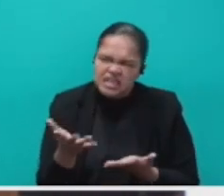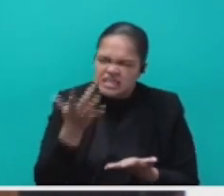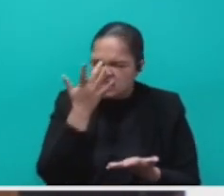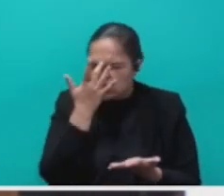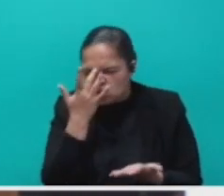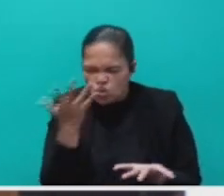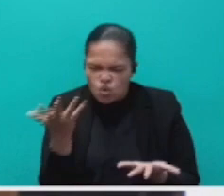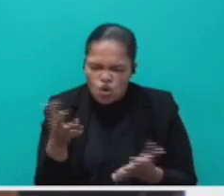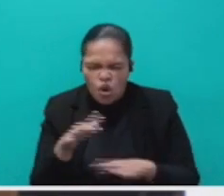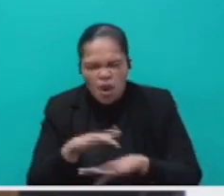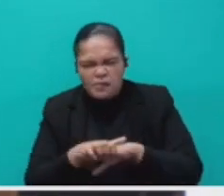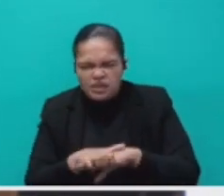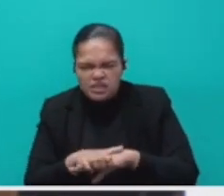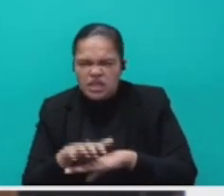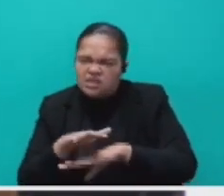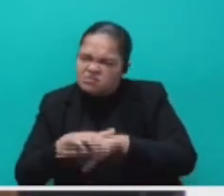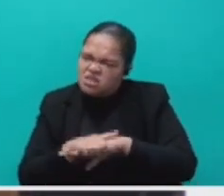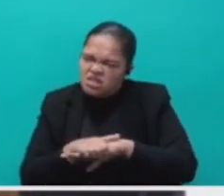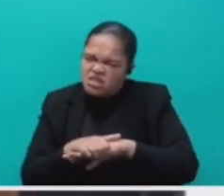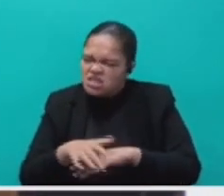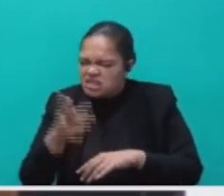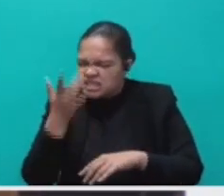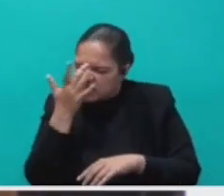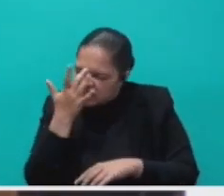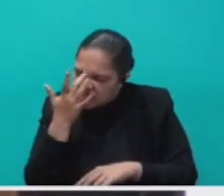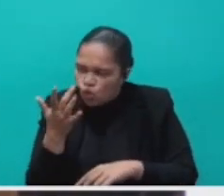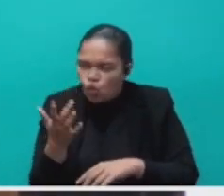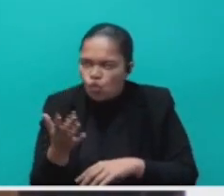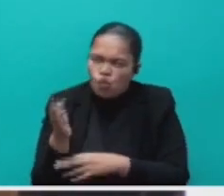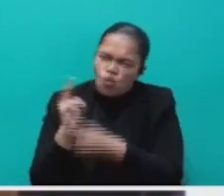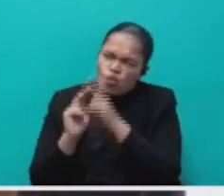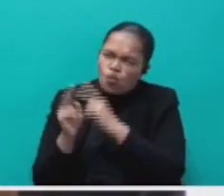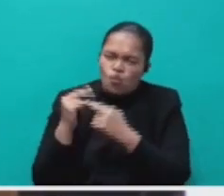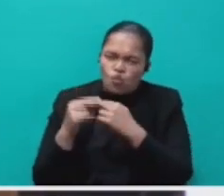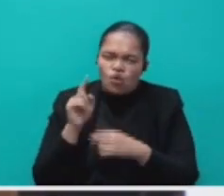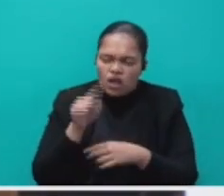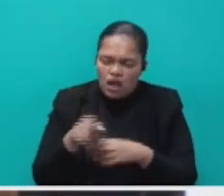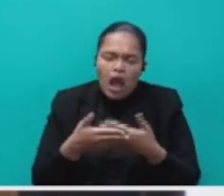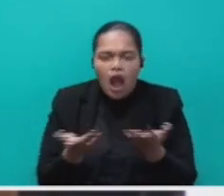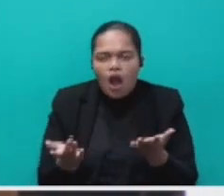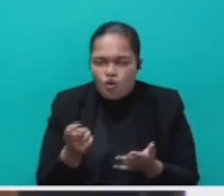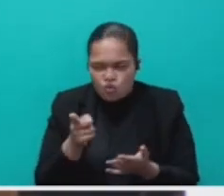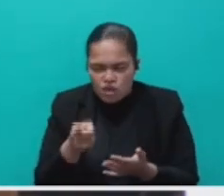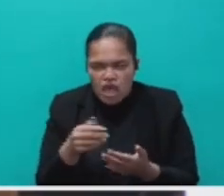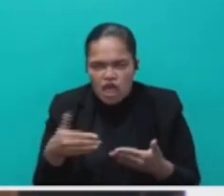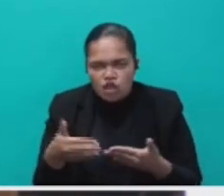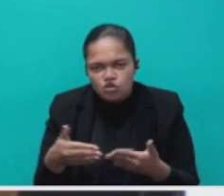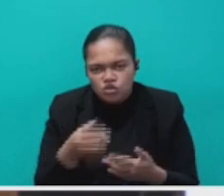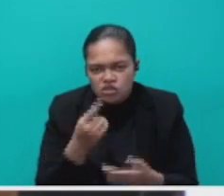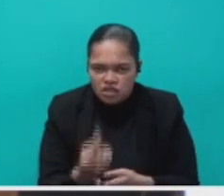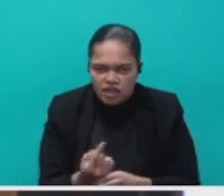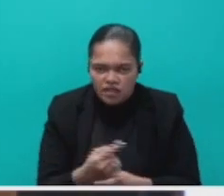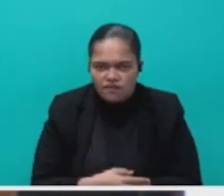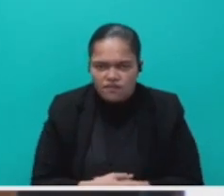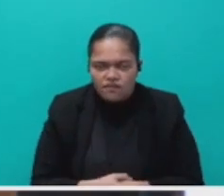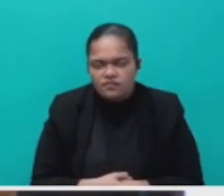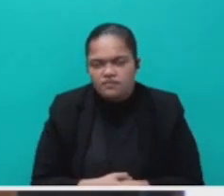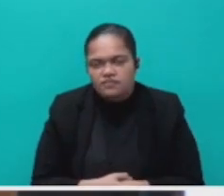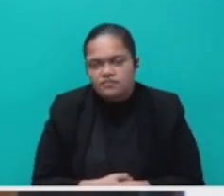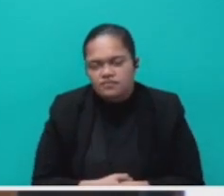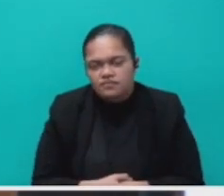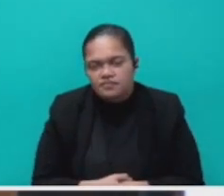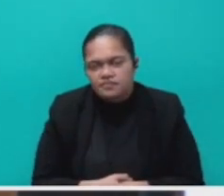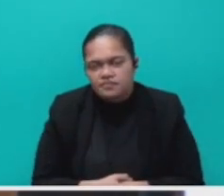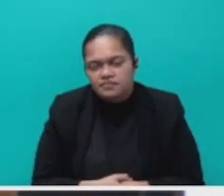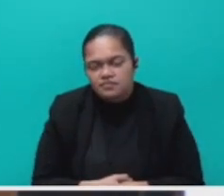Indo-British or British of Indian descent. He just said that that's the way he introduced himself. I'm a British Hindu.